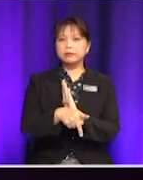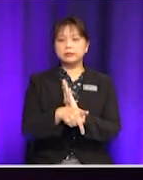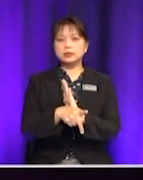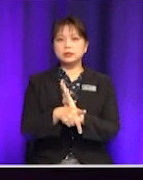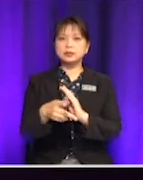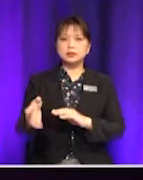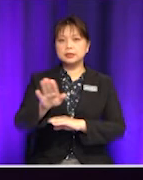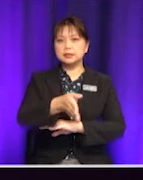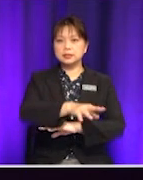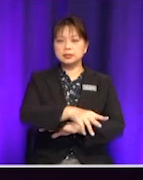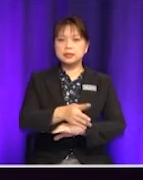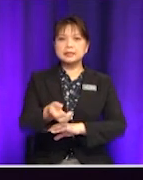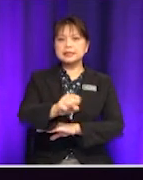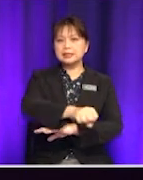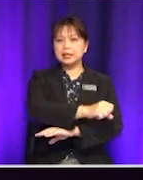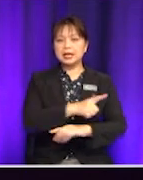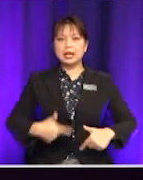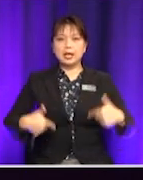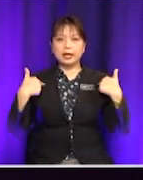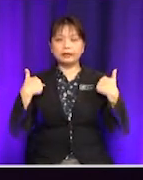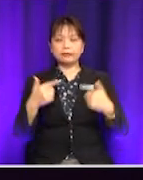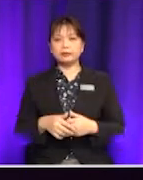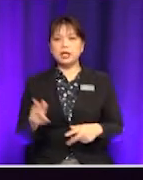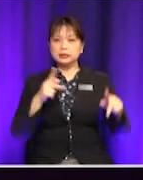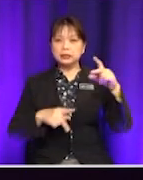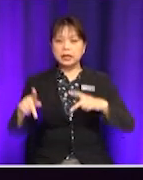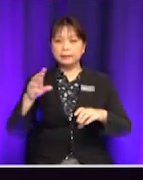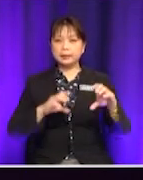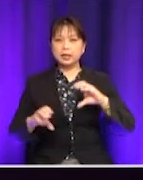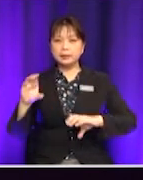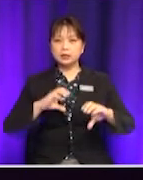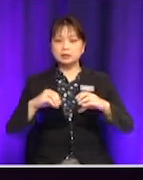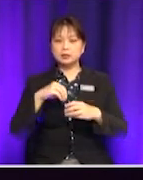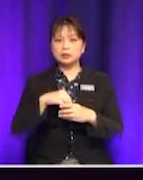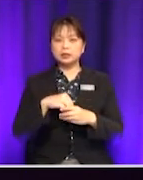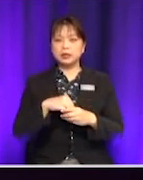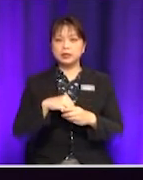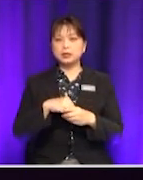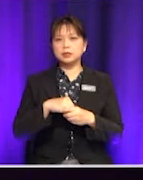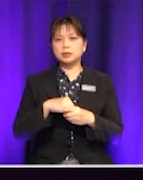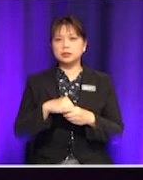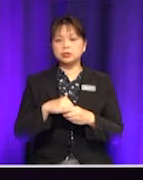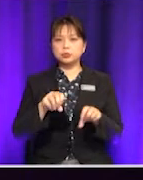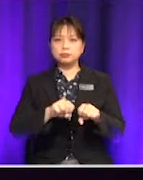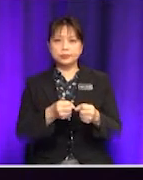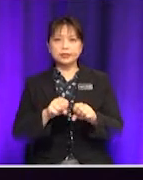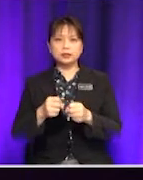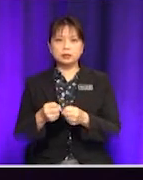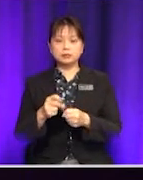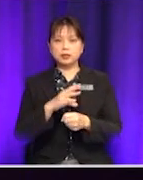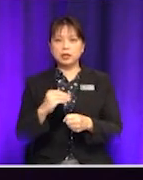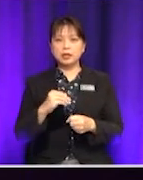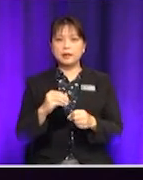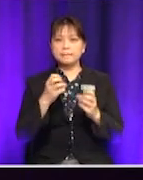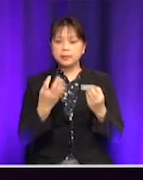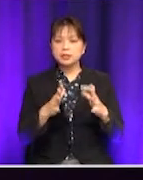seabirds. They try to use chemicals called dispersants to help break down the oil, but many people believe these can do